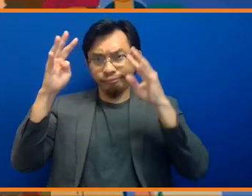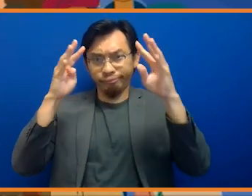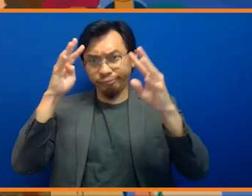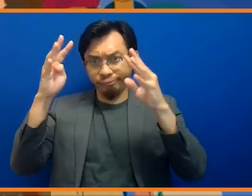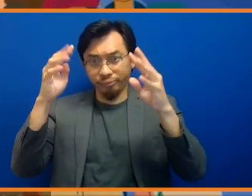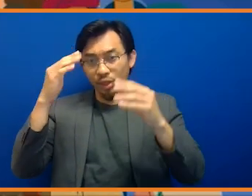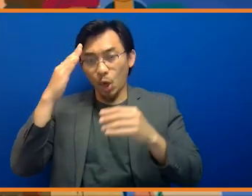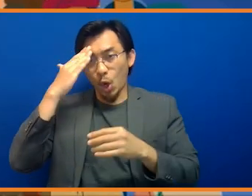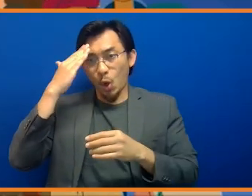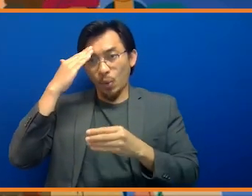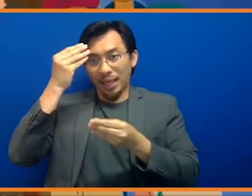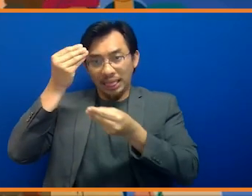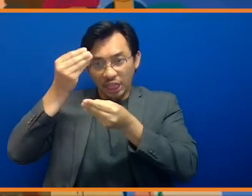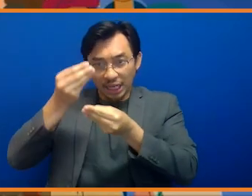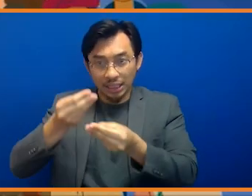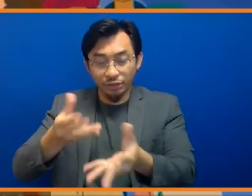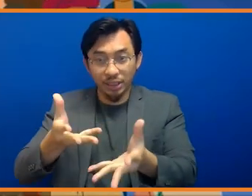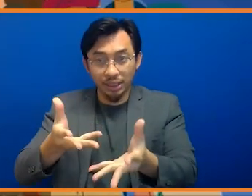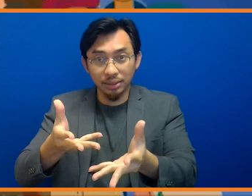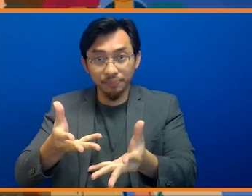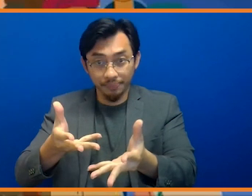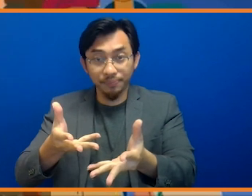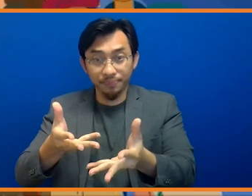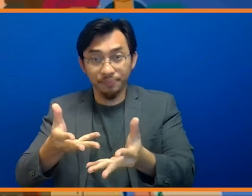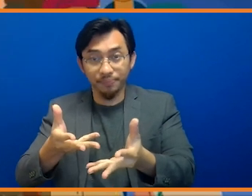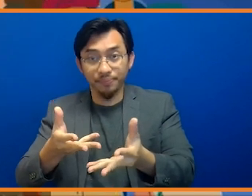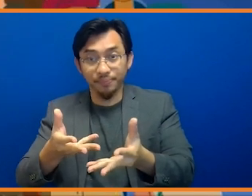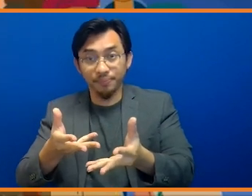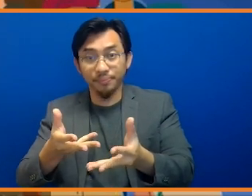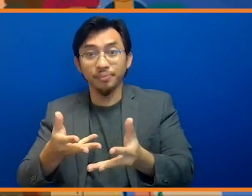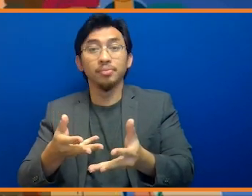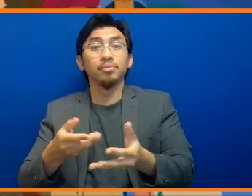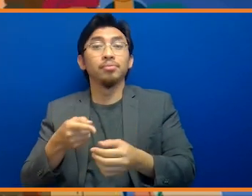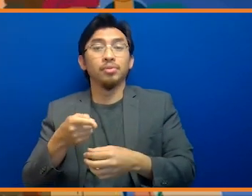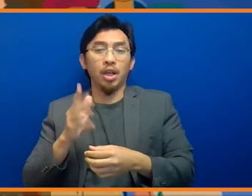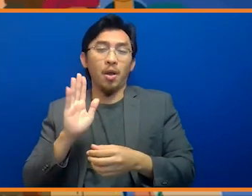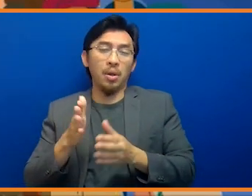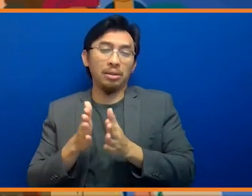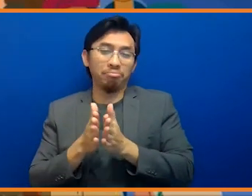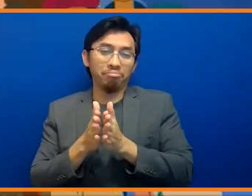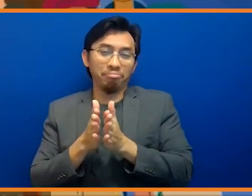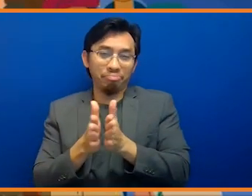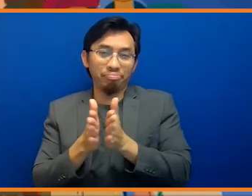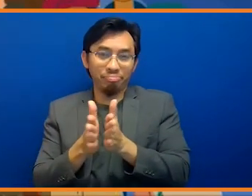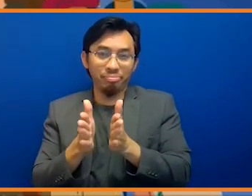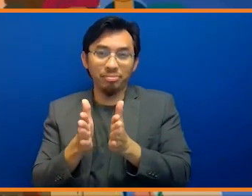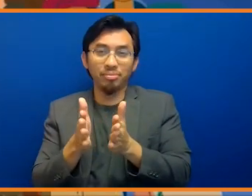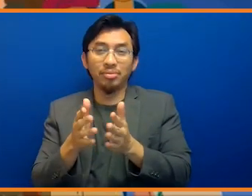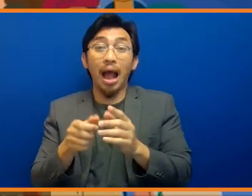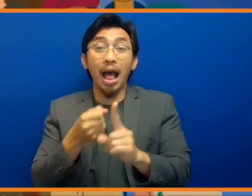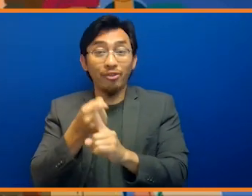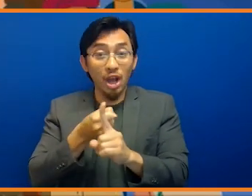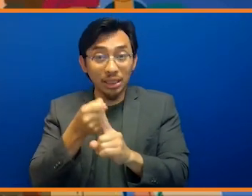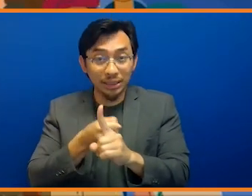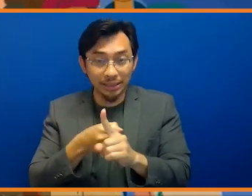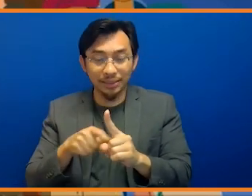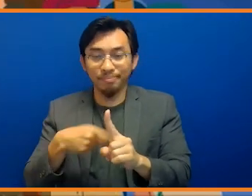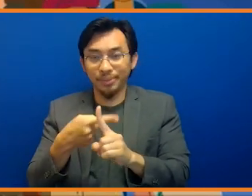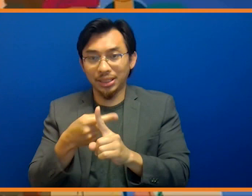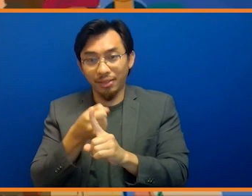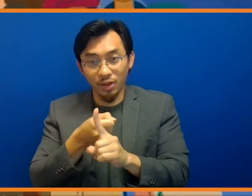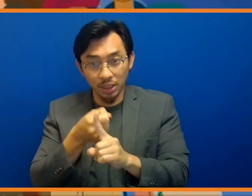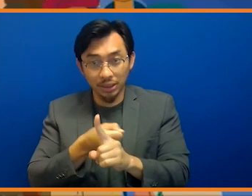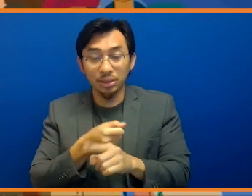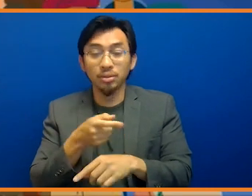knowledge transfer, and also advocacy. I will explain or share the information that I